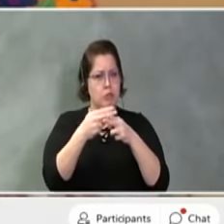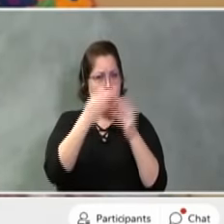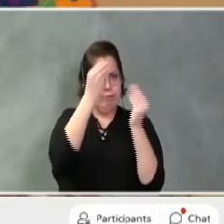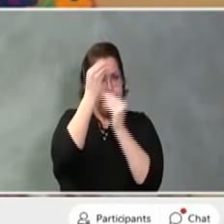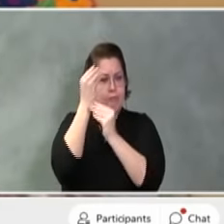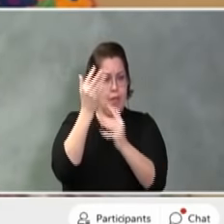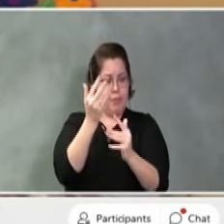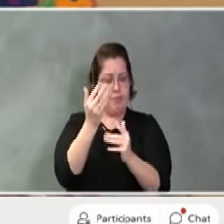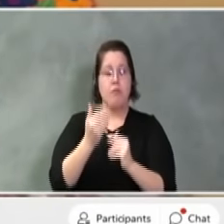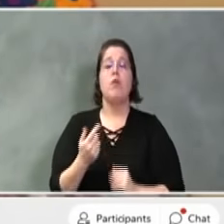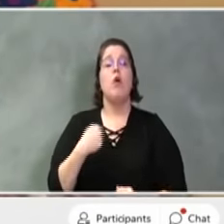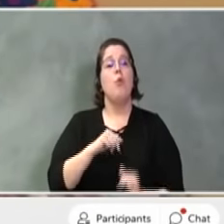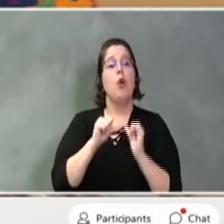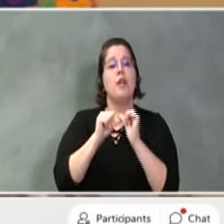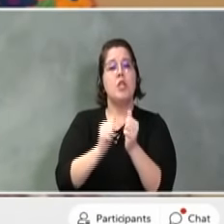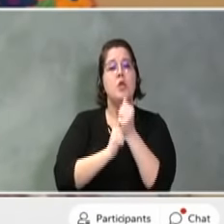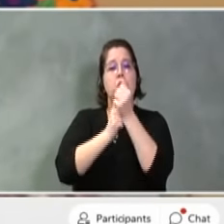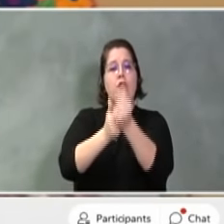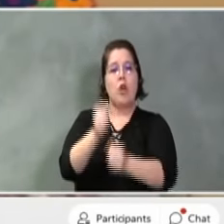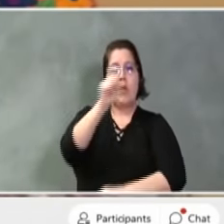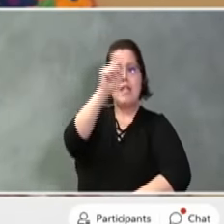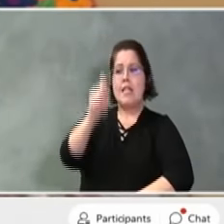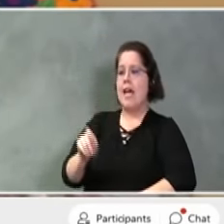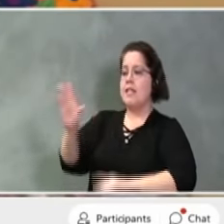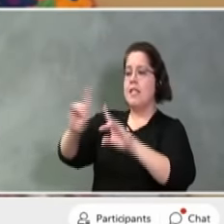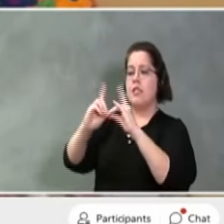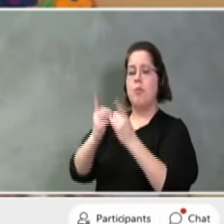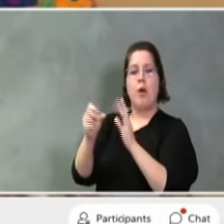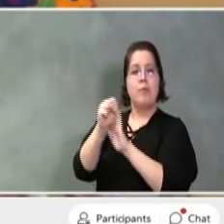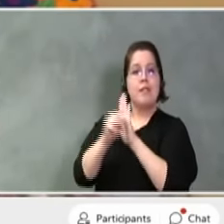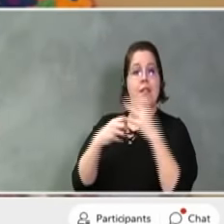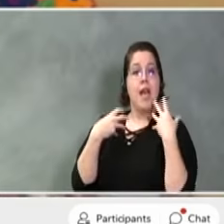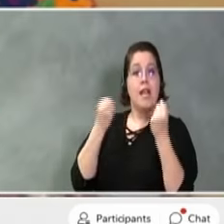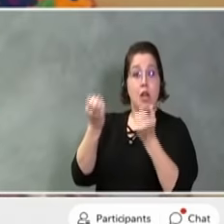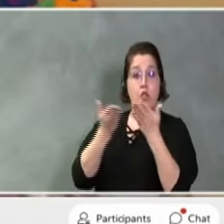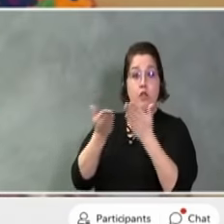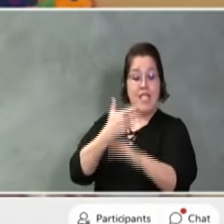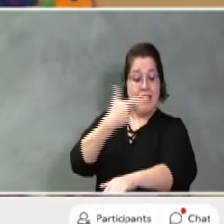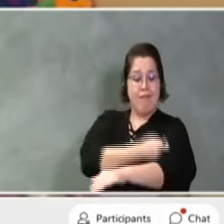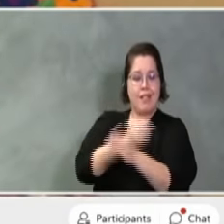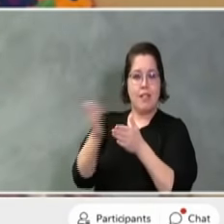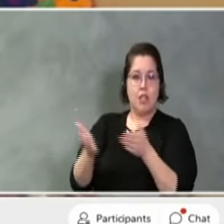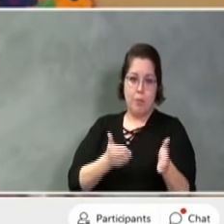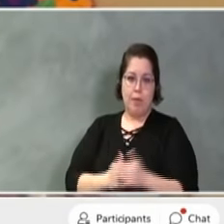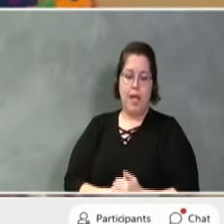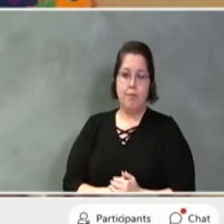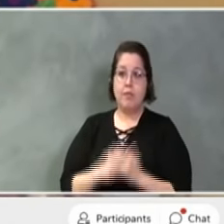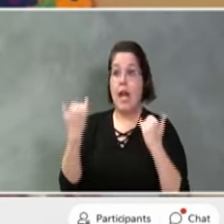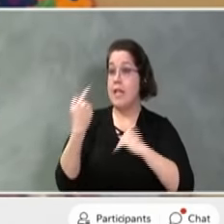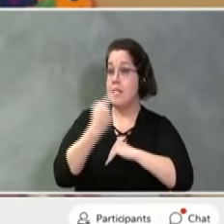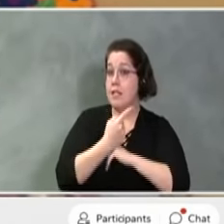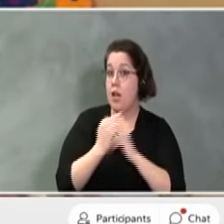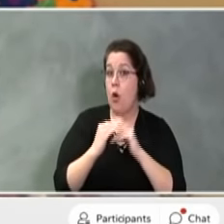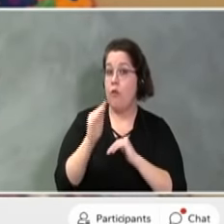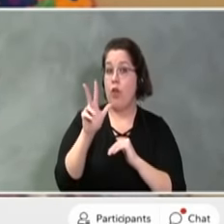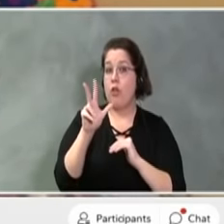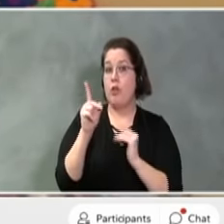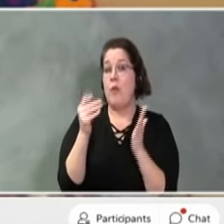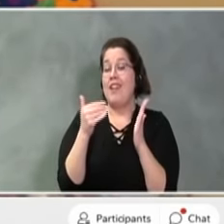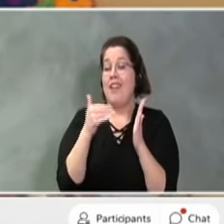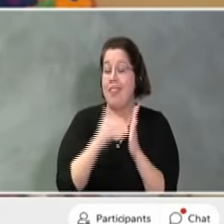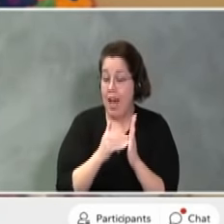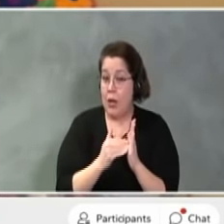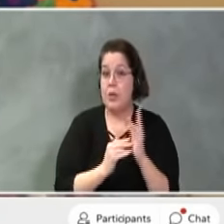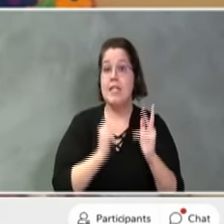we are continuing to follow the Texas Department of State Health Services vaccination plan. And to date, more than 31,000